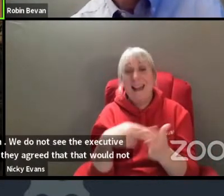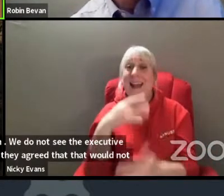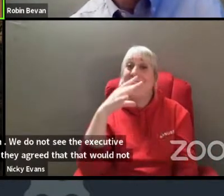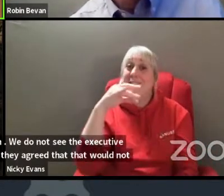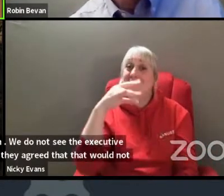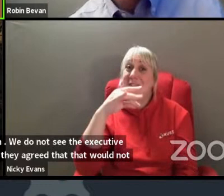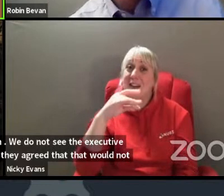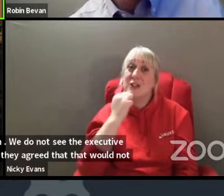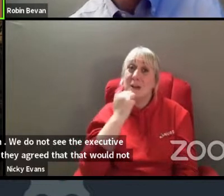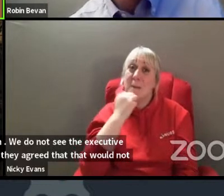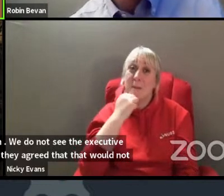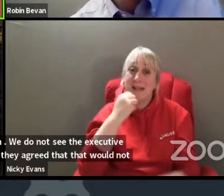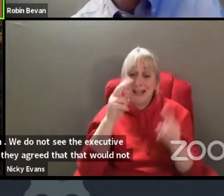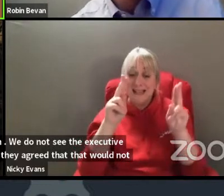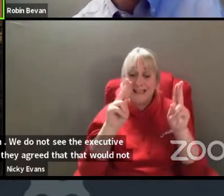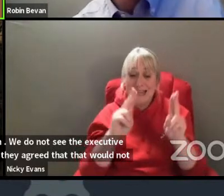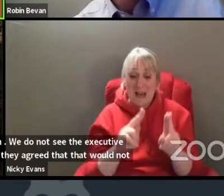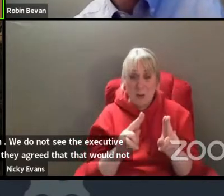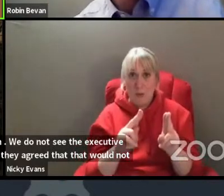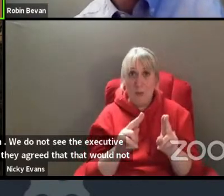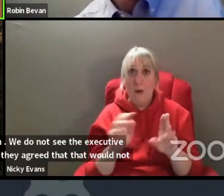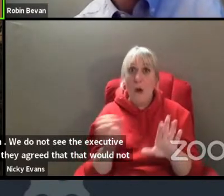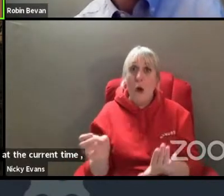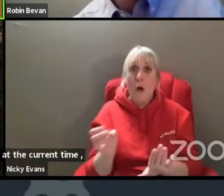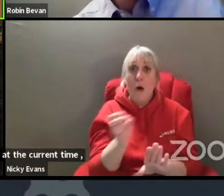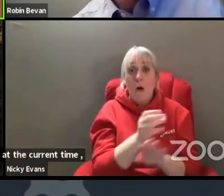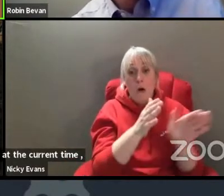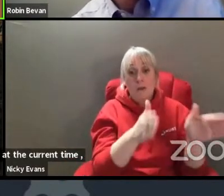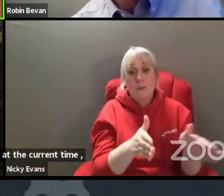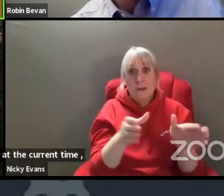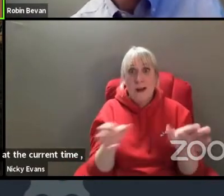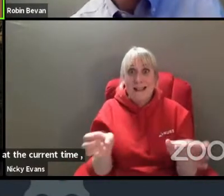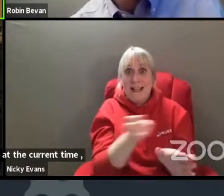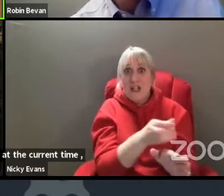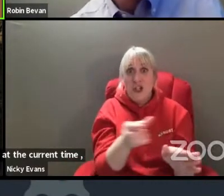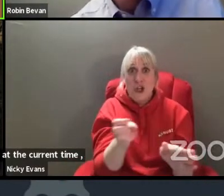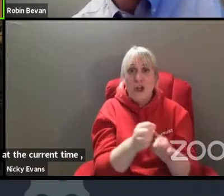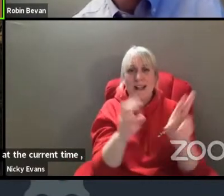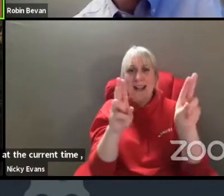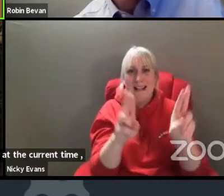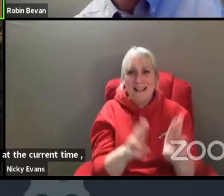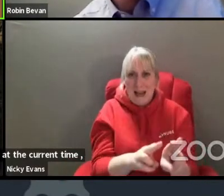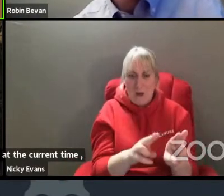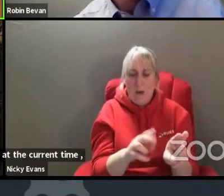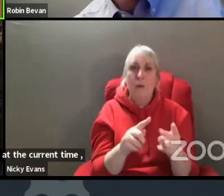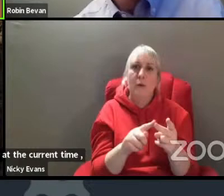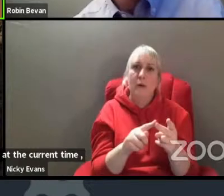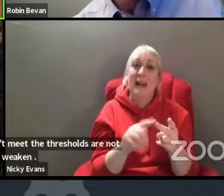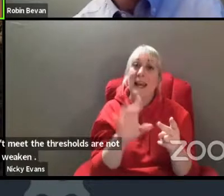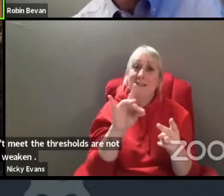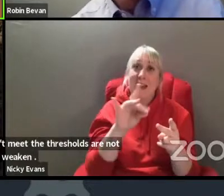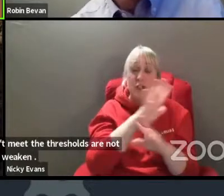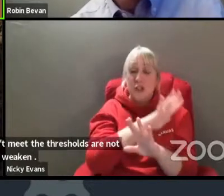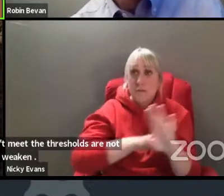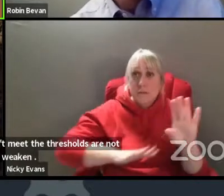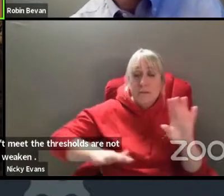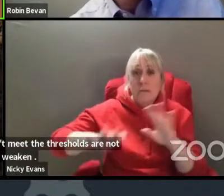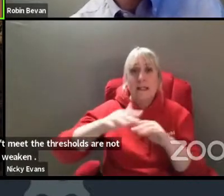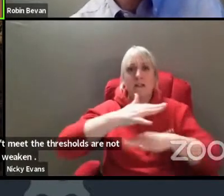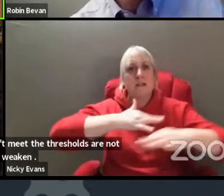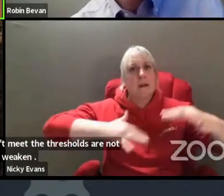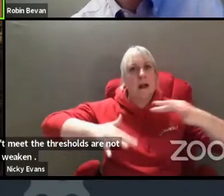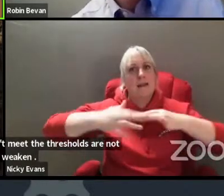and I have said. The hospitalisation rates are down. The infection rates are down throughout society. Now then, what we have to